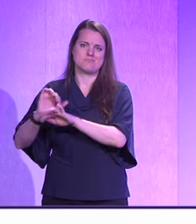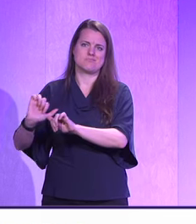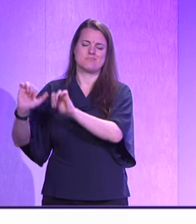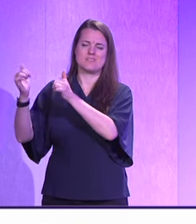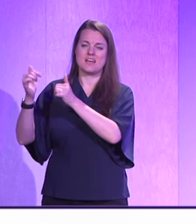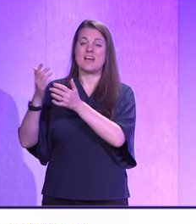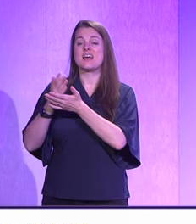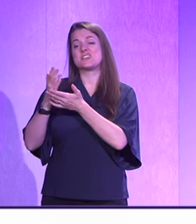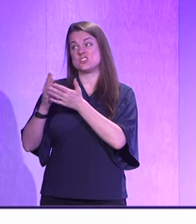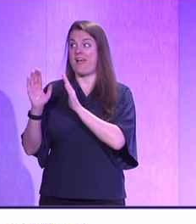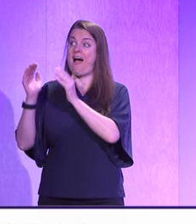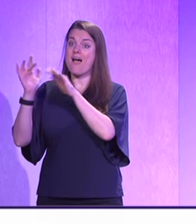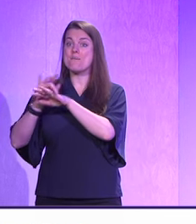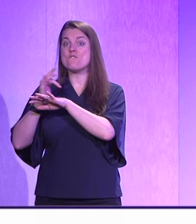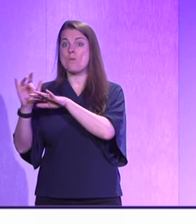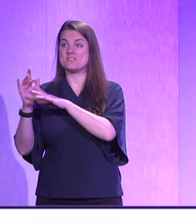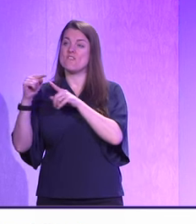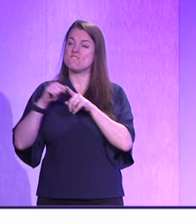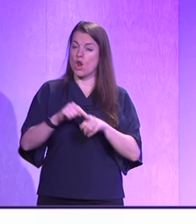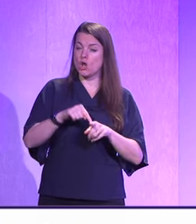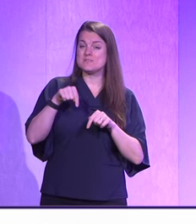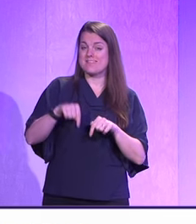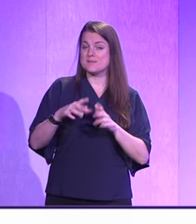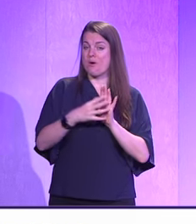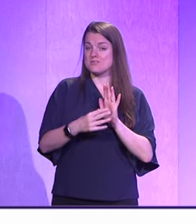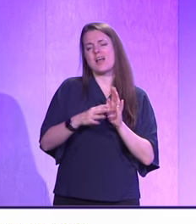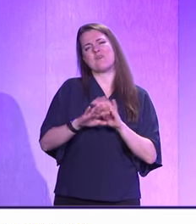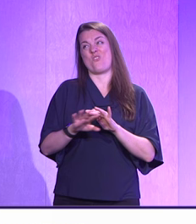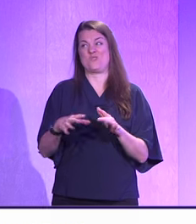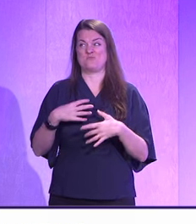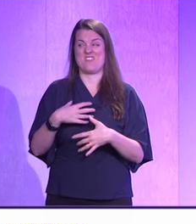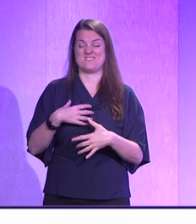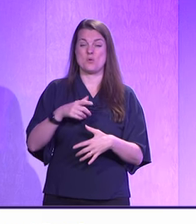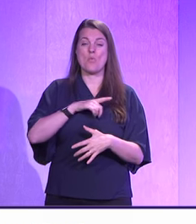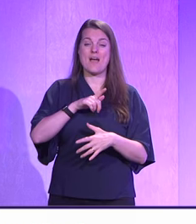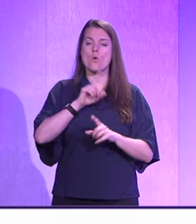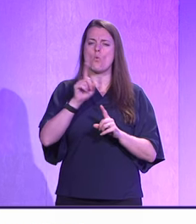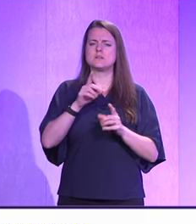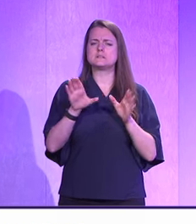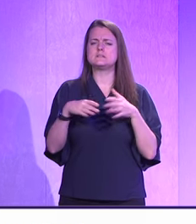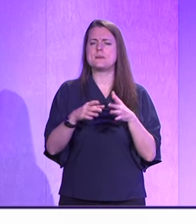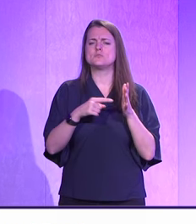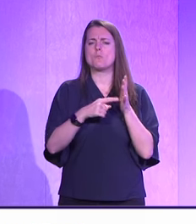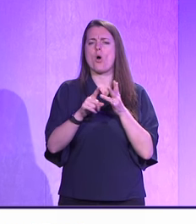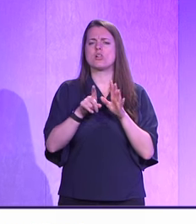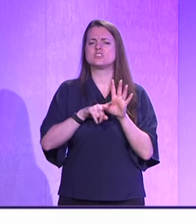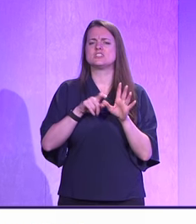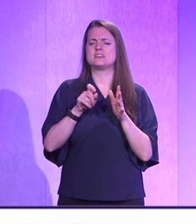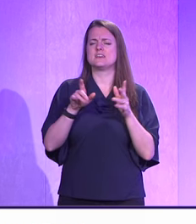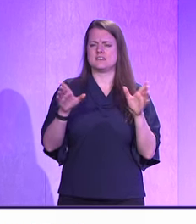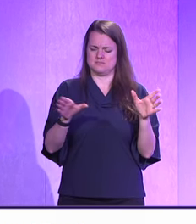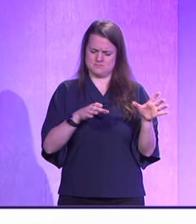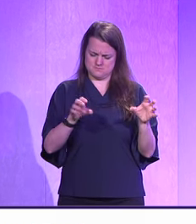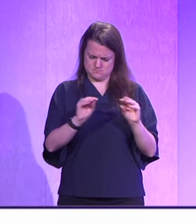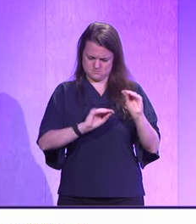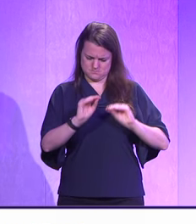organizations tend to follow the Team Topologies model. That's not entirely surprising, because what we pulled together in Team Topologies was looking at some